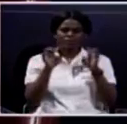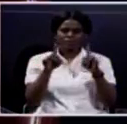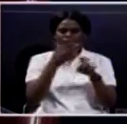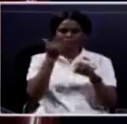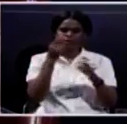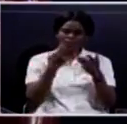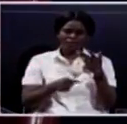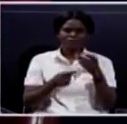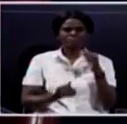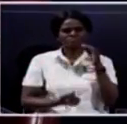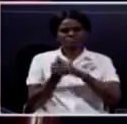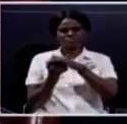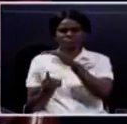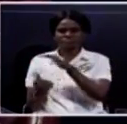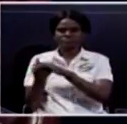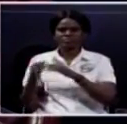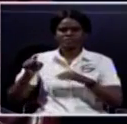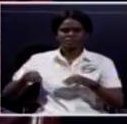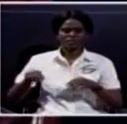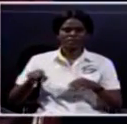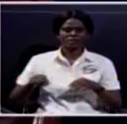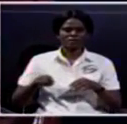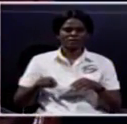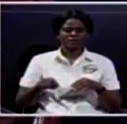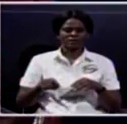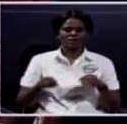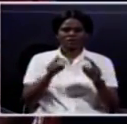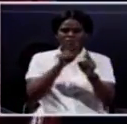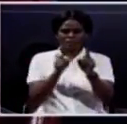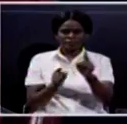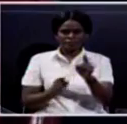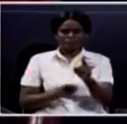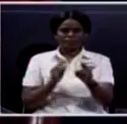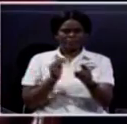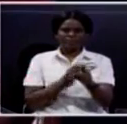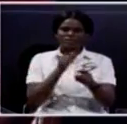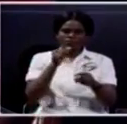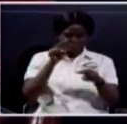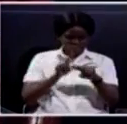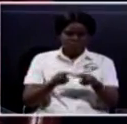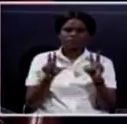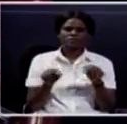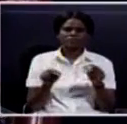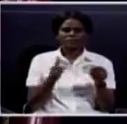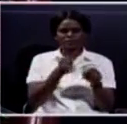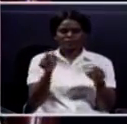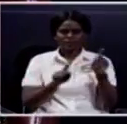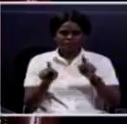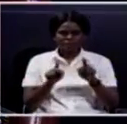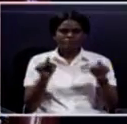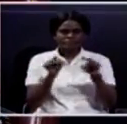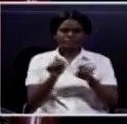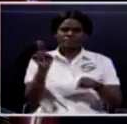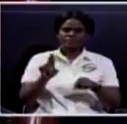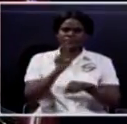respond to the emerging needs of the generation. We don't have to sit behind when others are using computers.